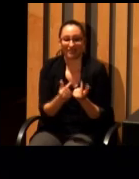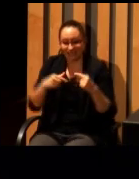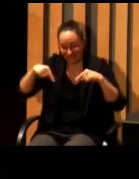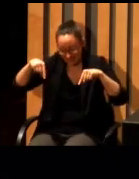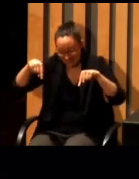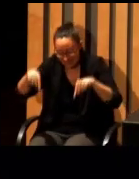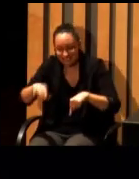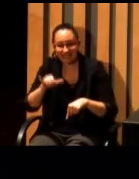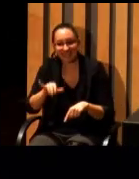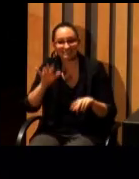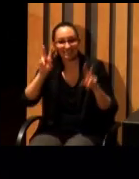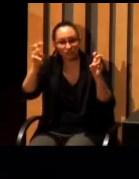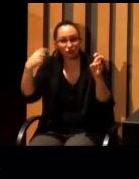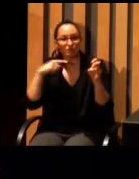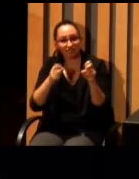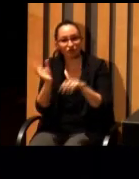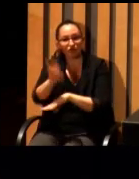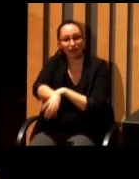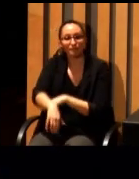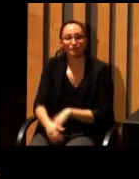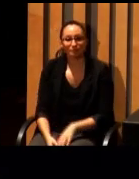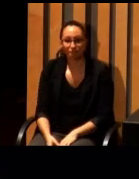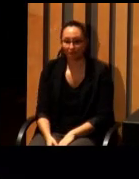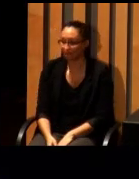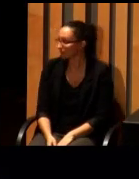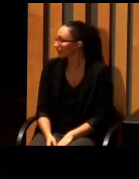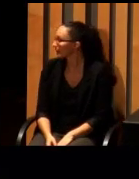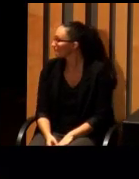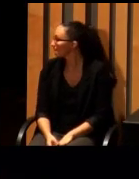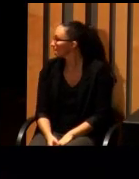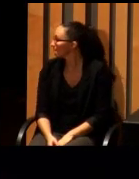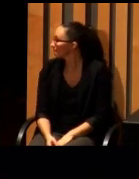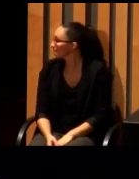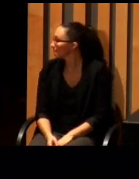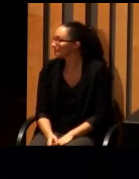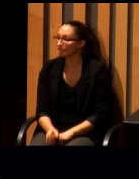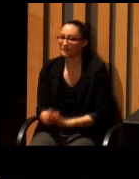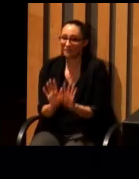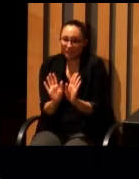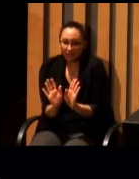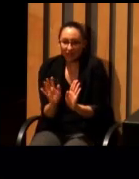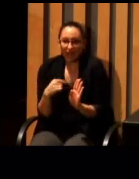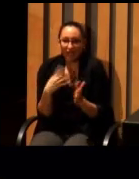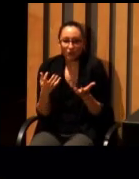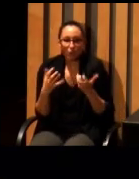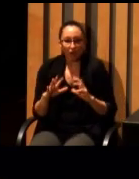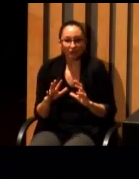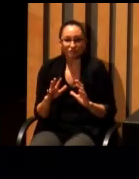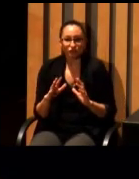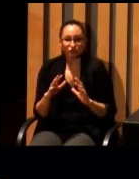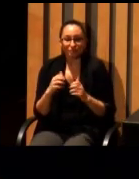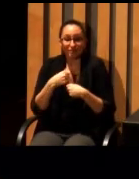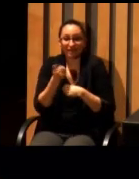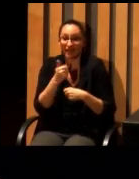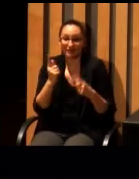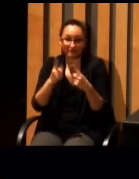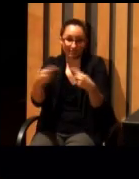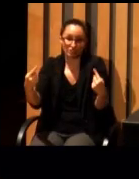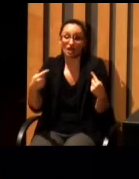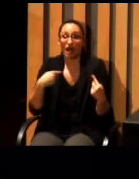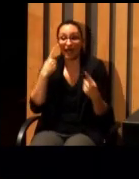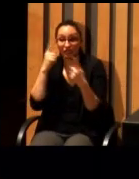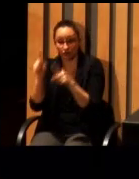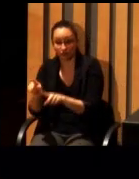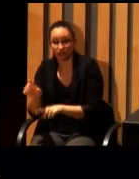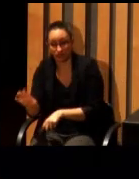really about, overcoming. At the risk of causing some dissension, I agree with that, and